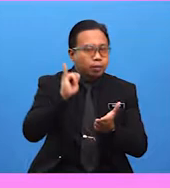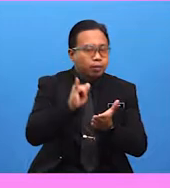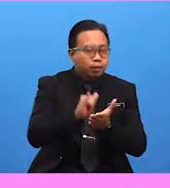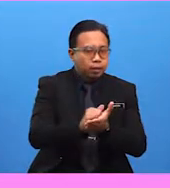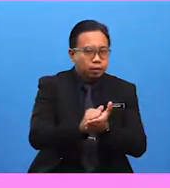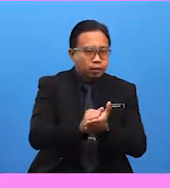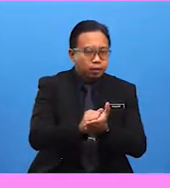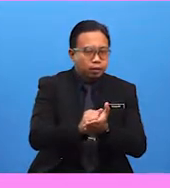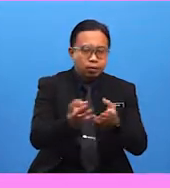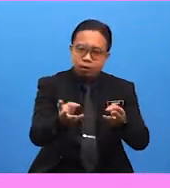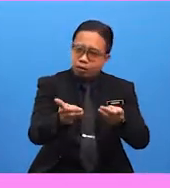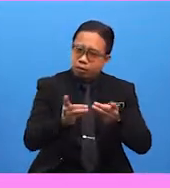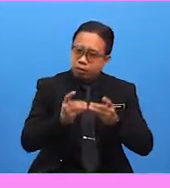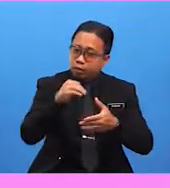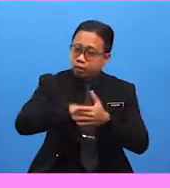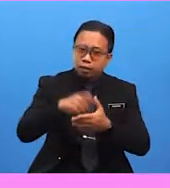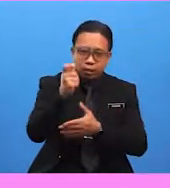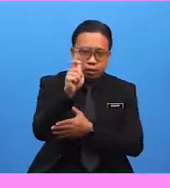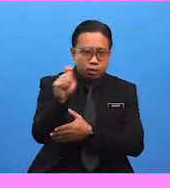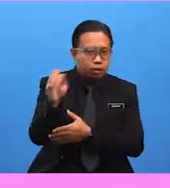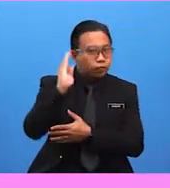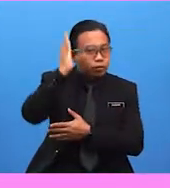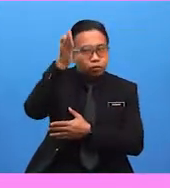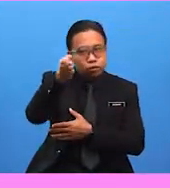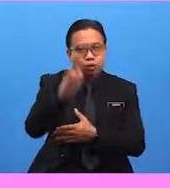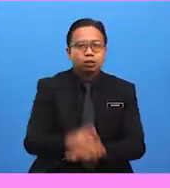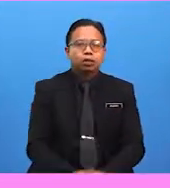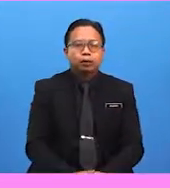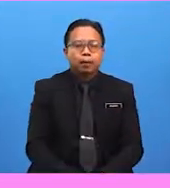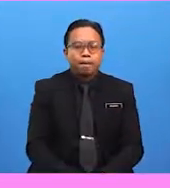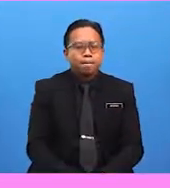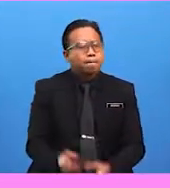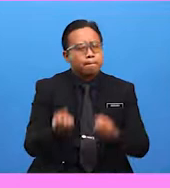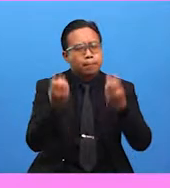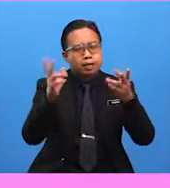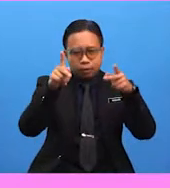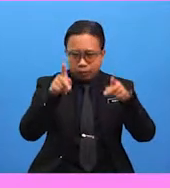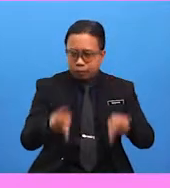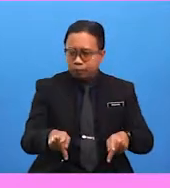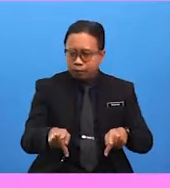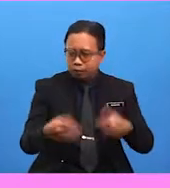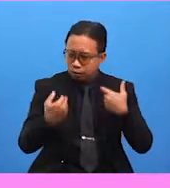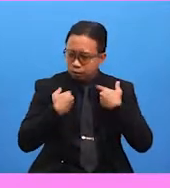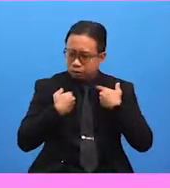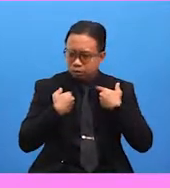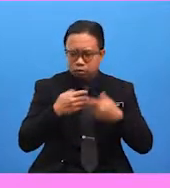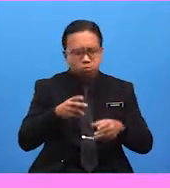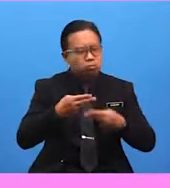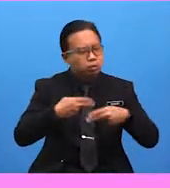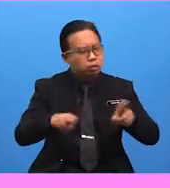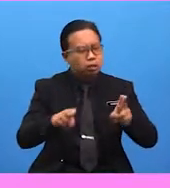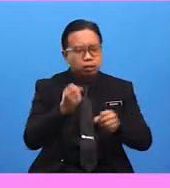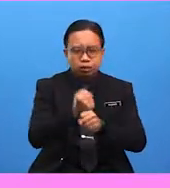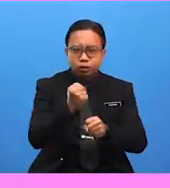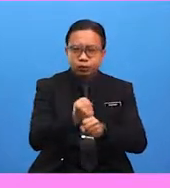in demand in the future, as many people have lost their